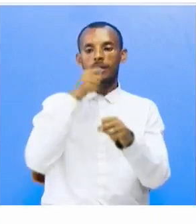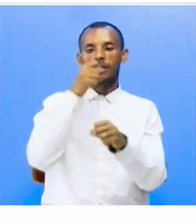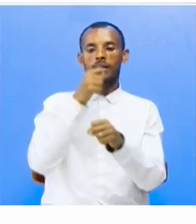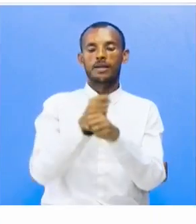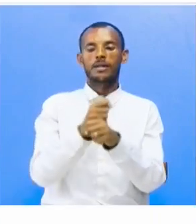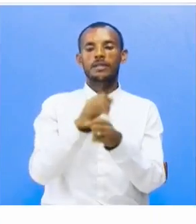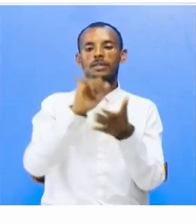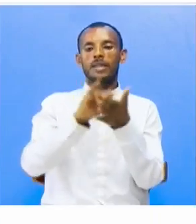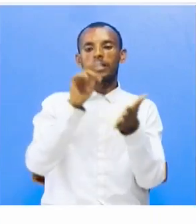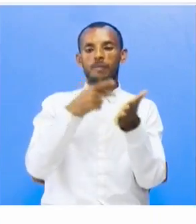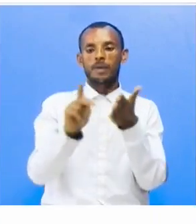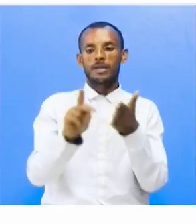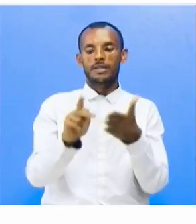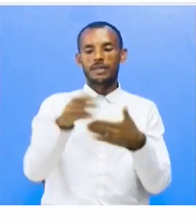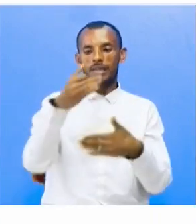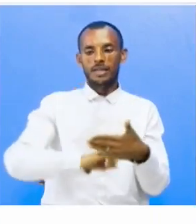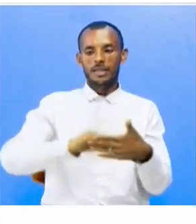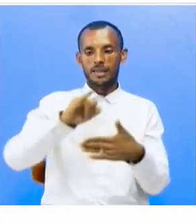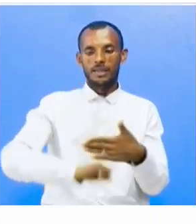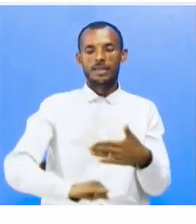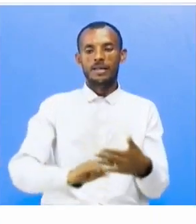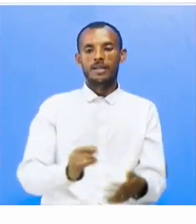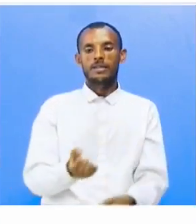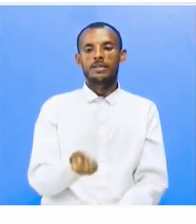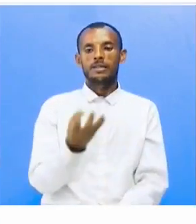That pays you interest rate of